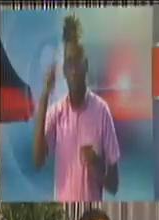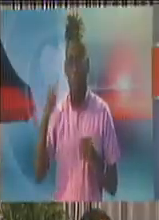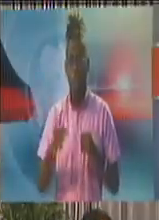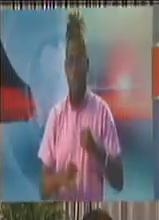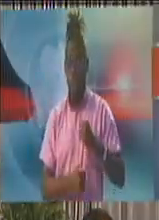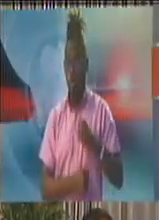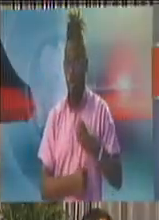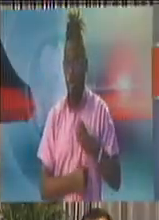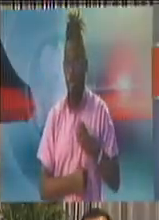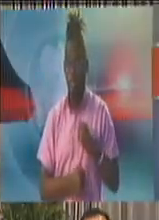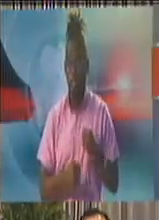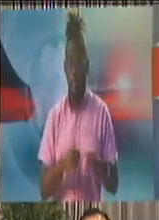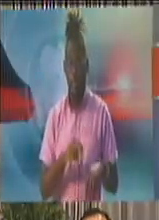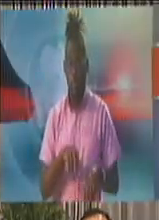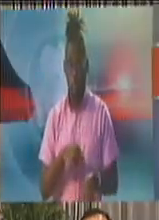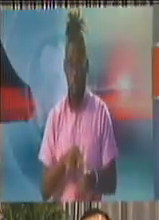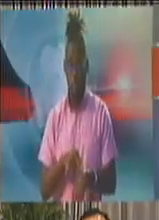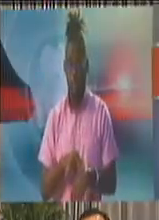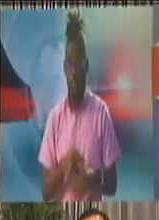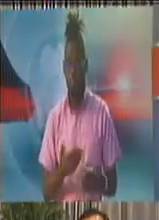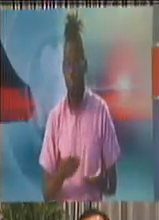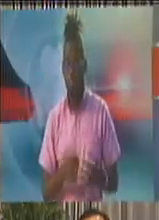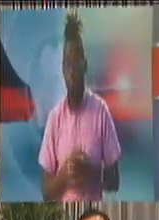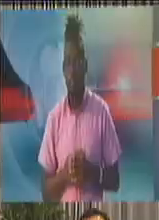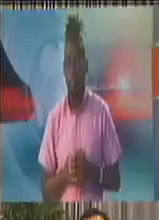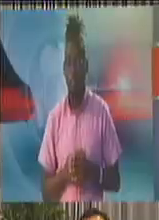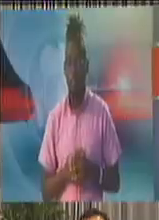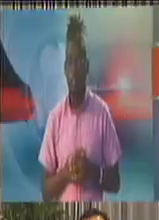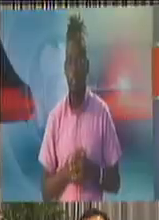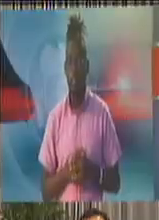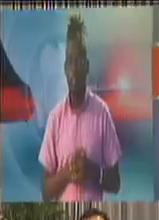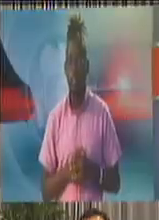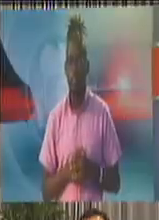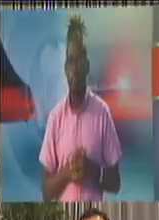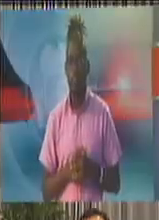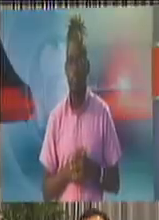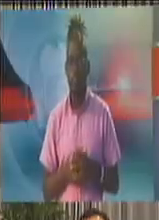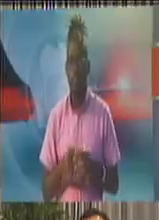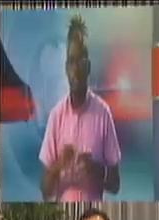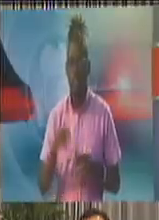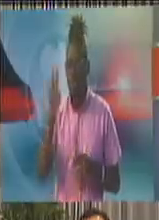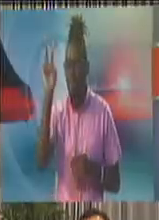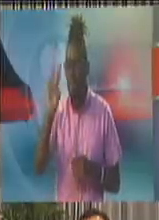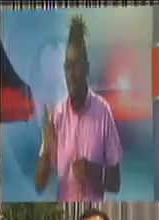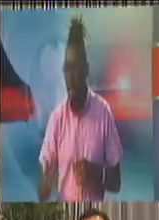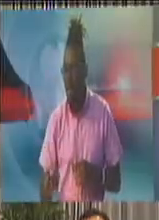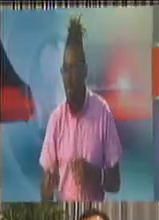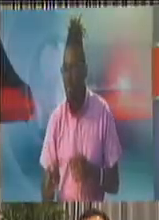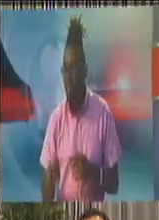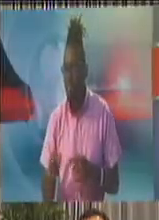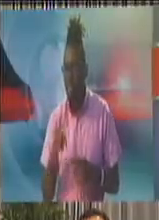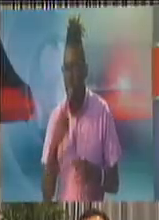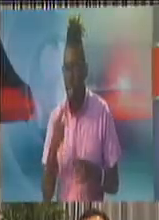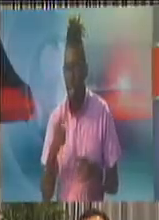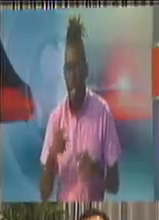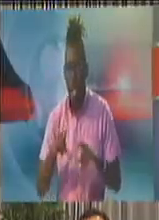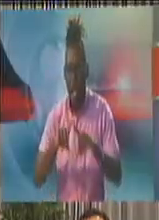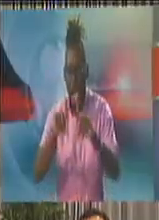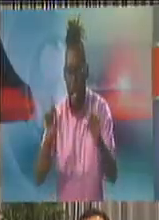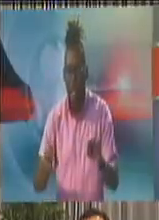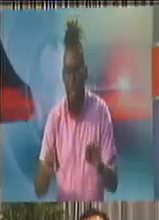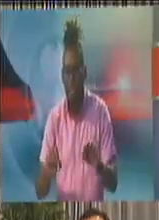Venezuelans are complaining that they're having issues with their expired cards. They're having trouble opening bank